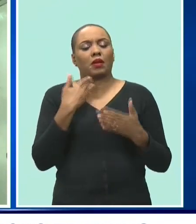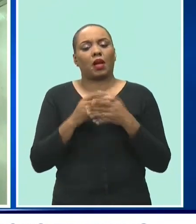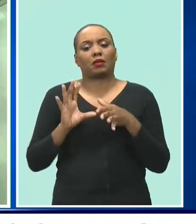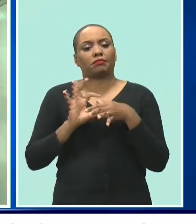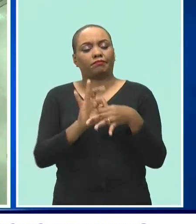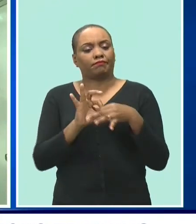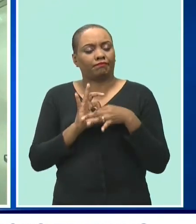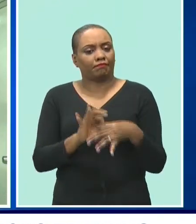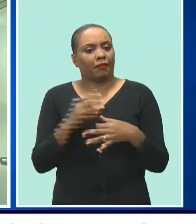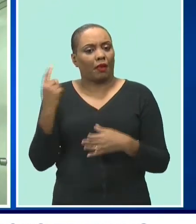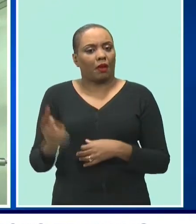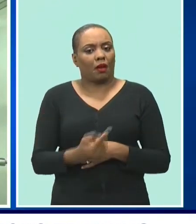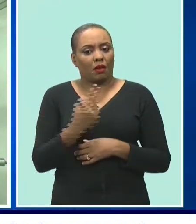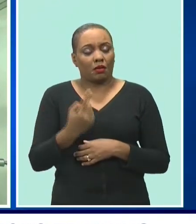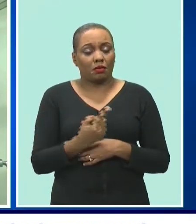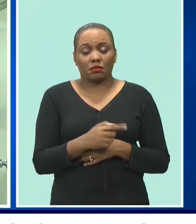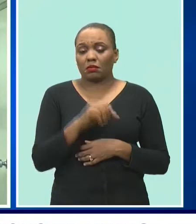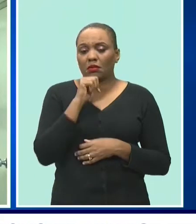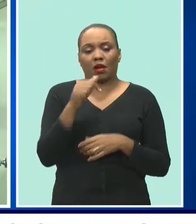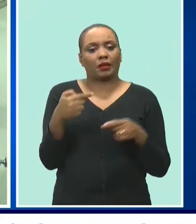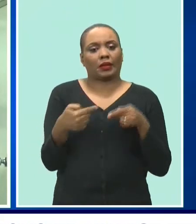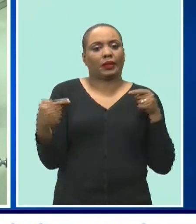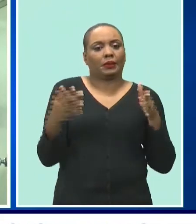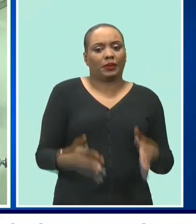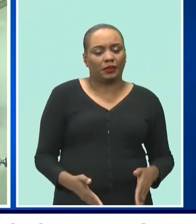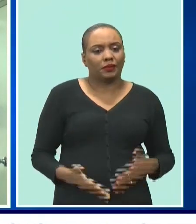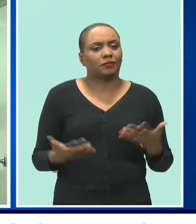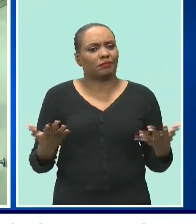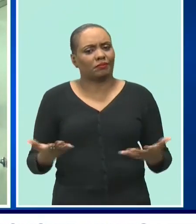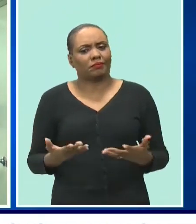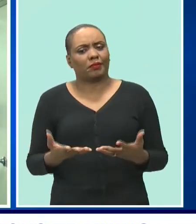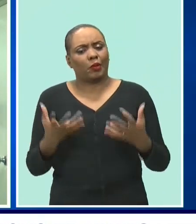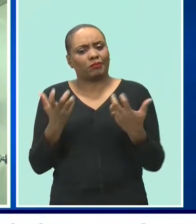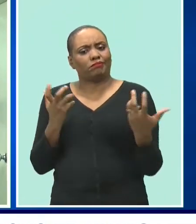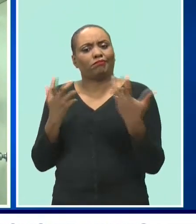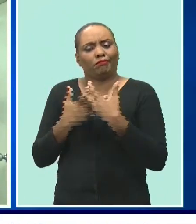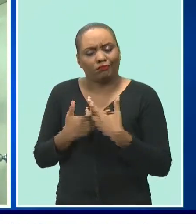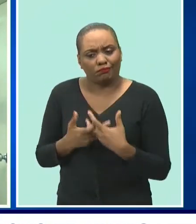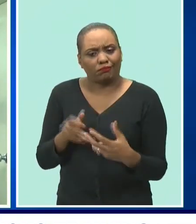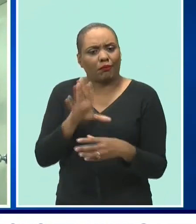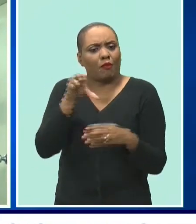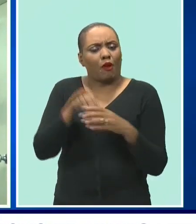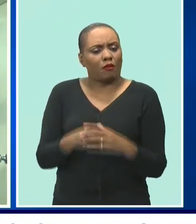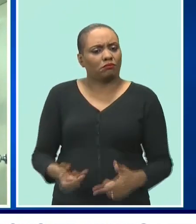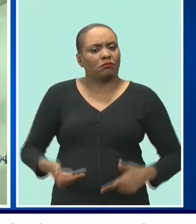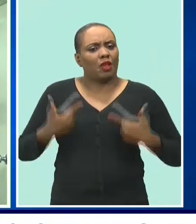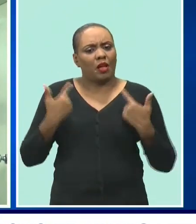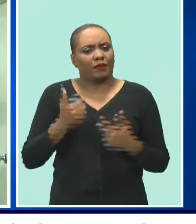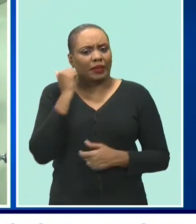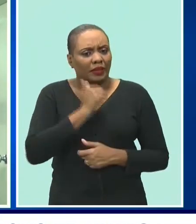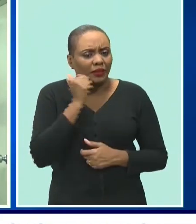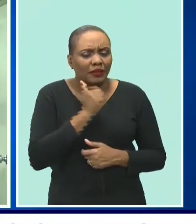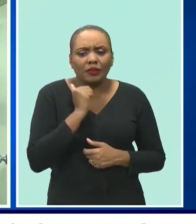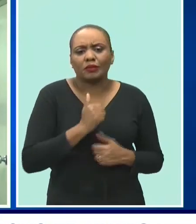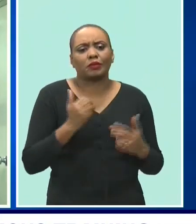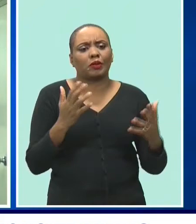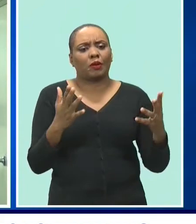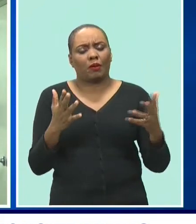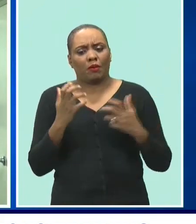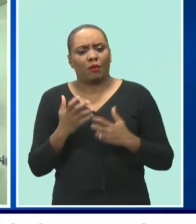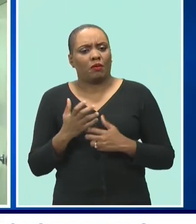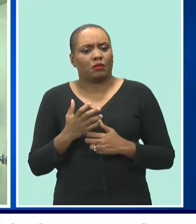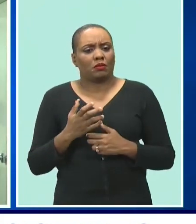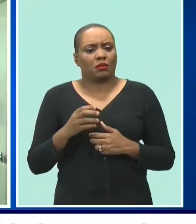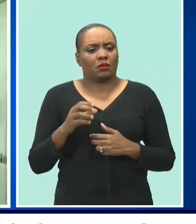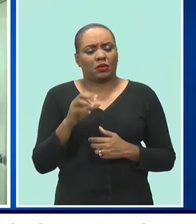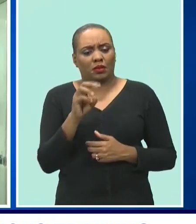with the media. Media are not your enemy. Media are part and parcel of everyday life. And we need to make sure in a democracy that the media